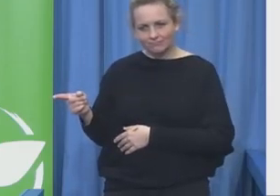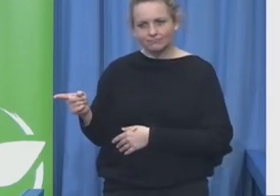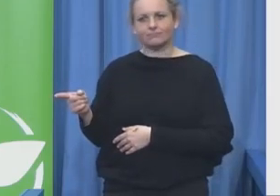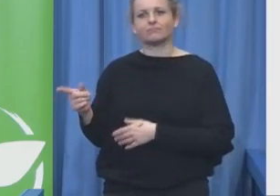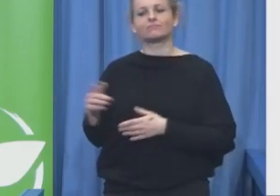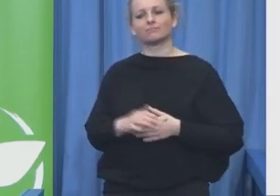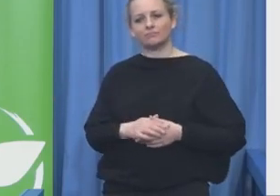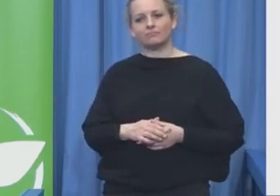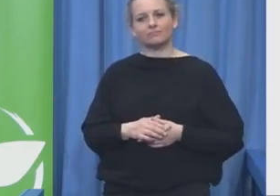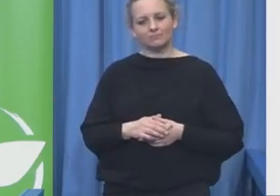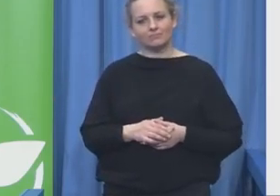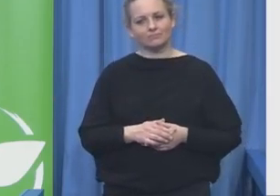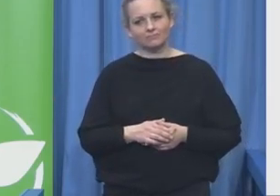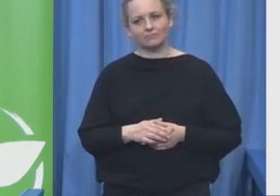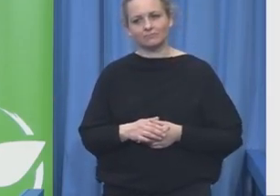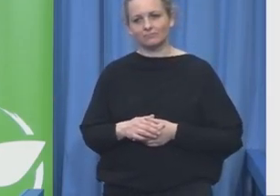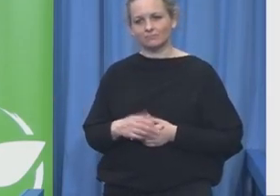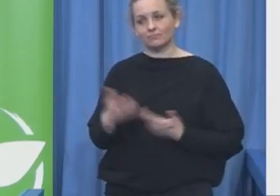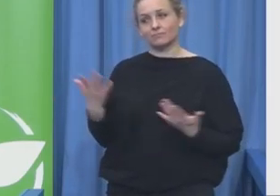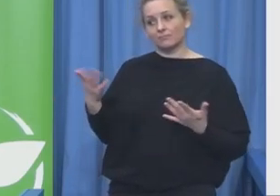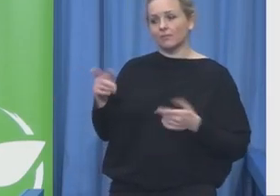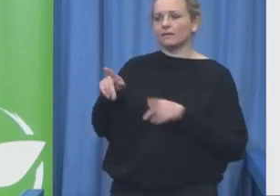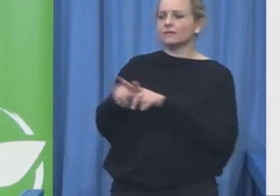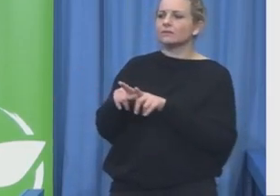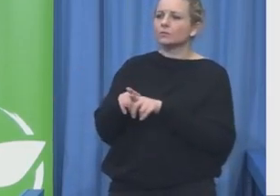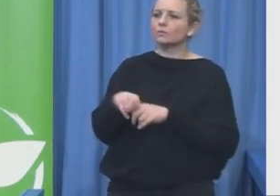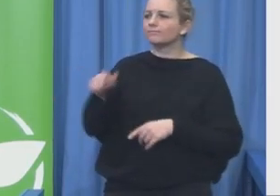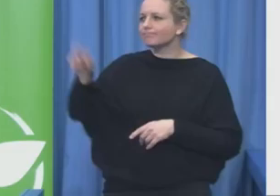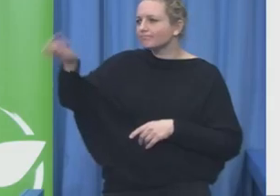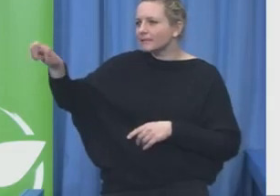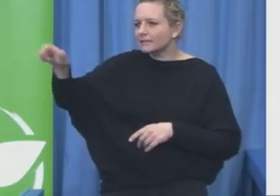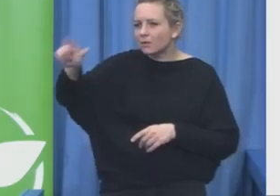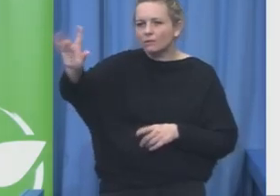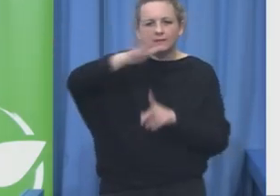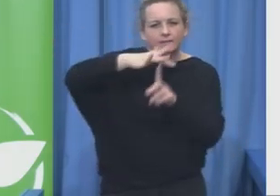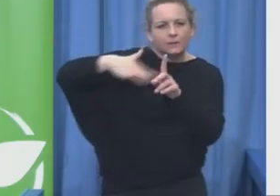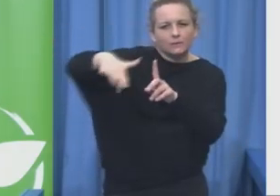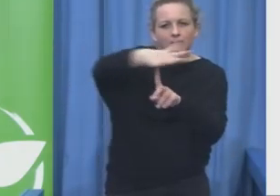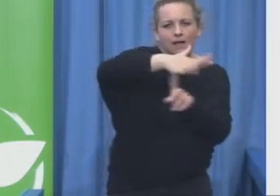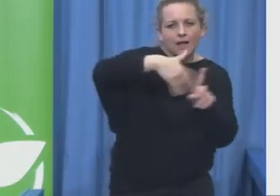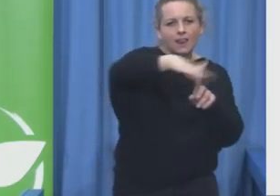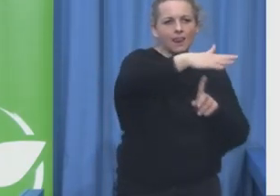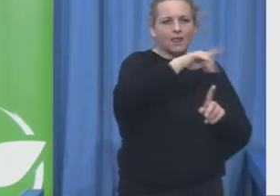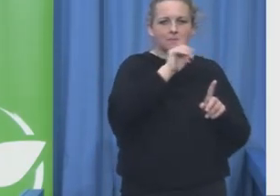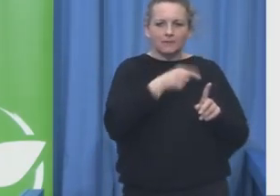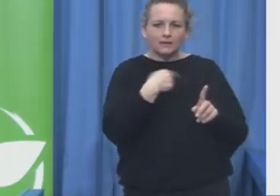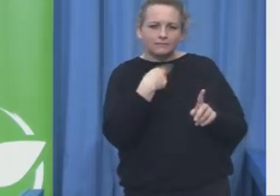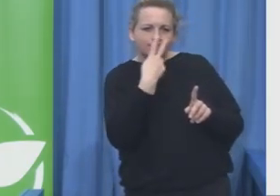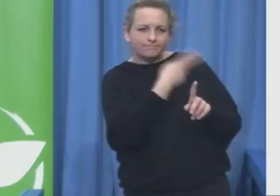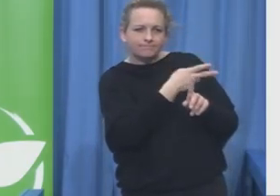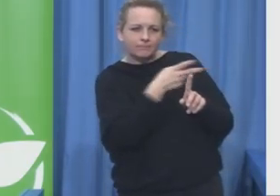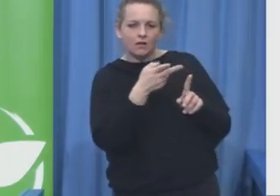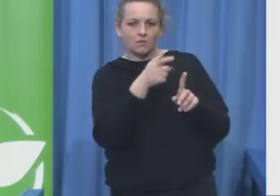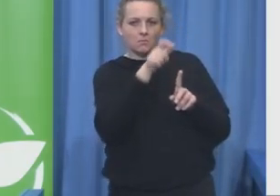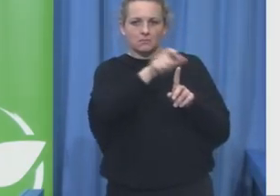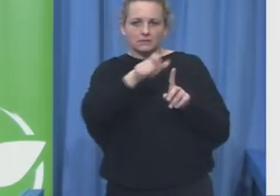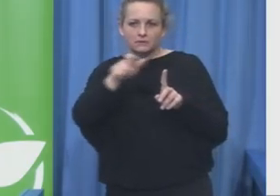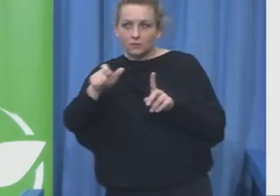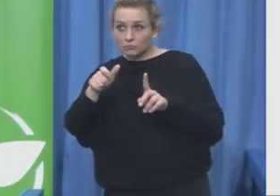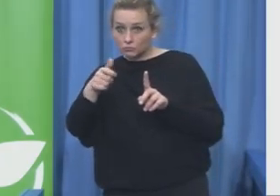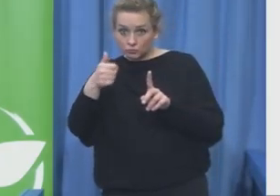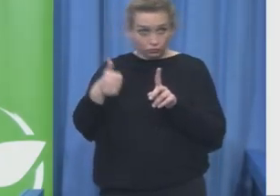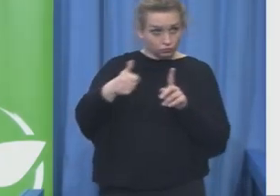So when we work with MFI or even VTCs and employers, because all of these actors have social